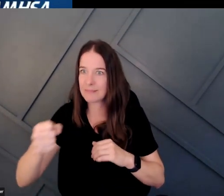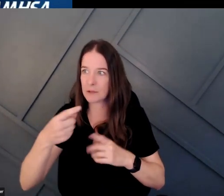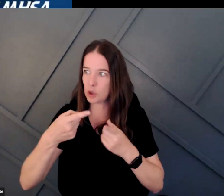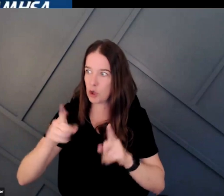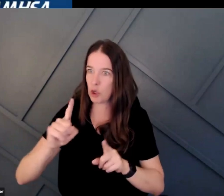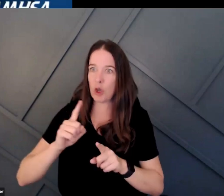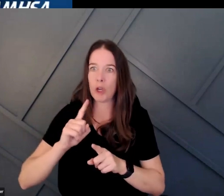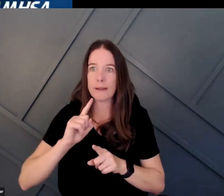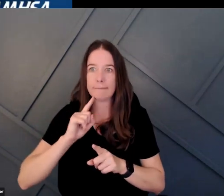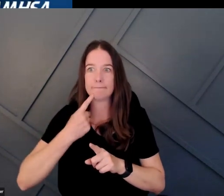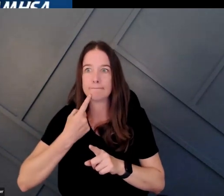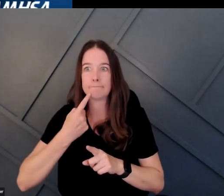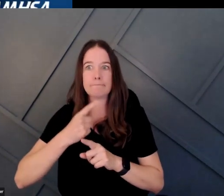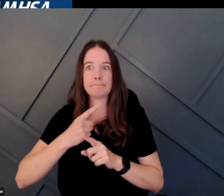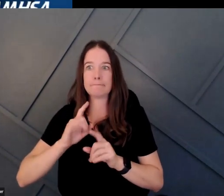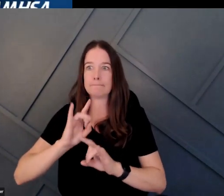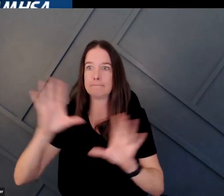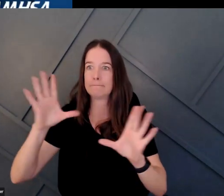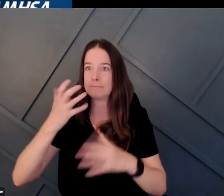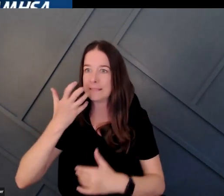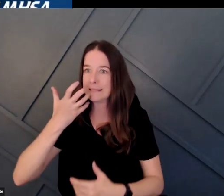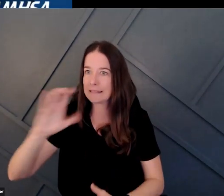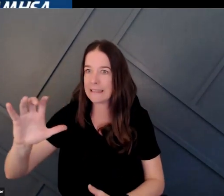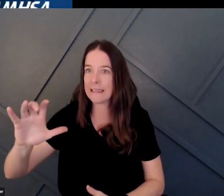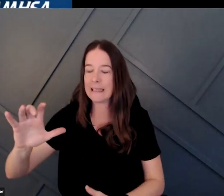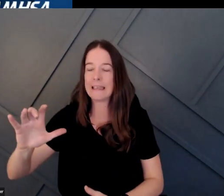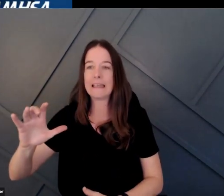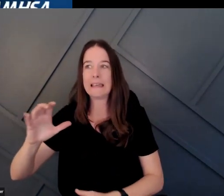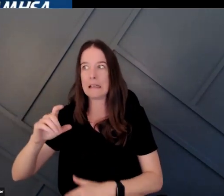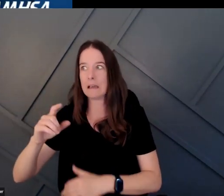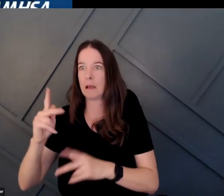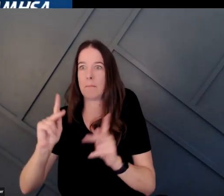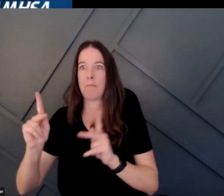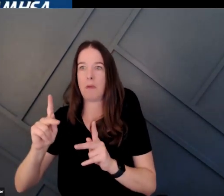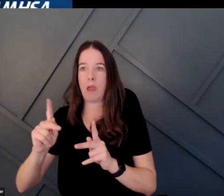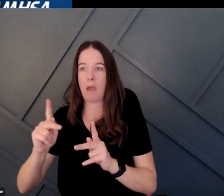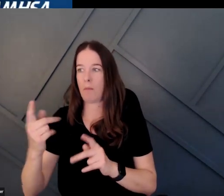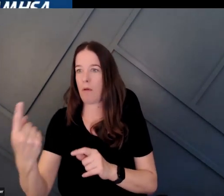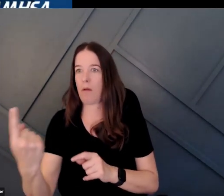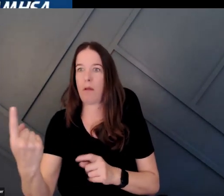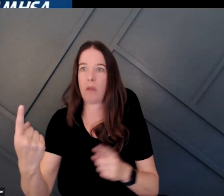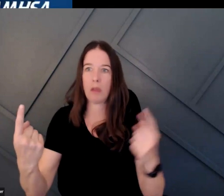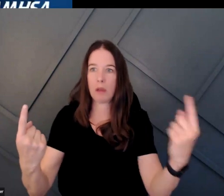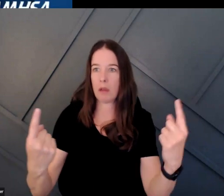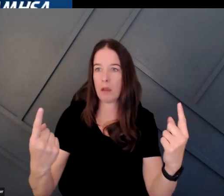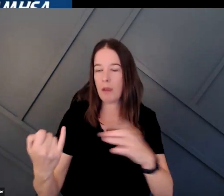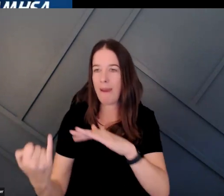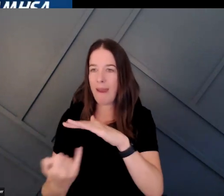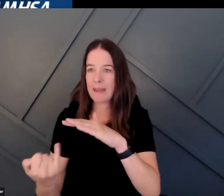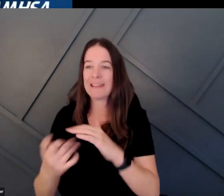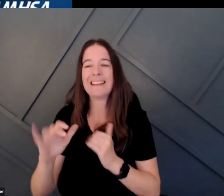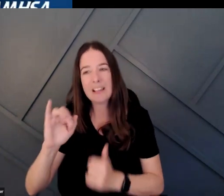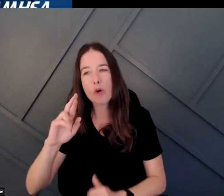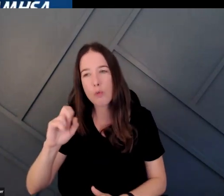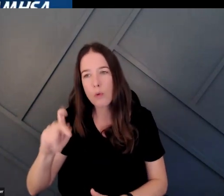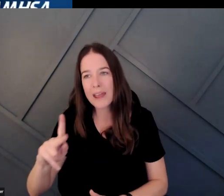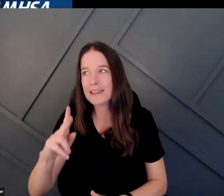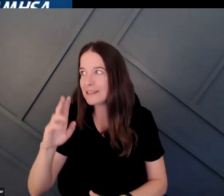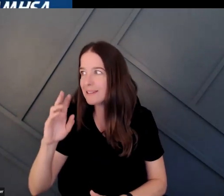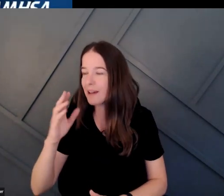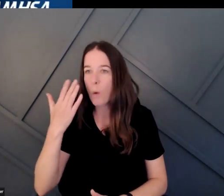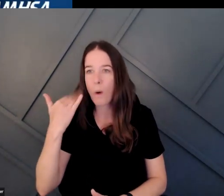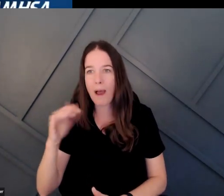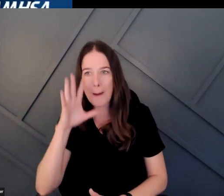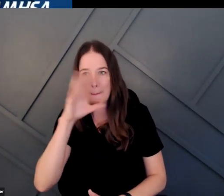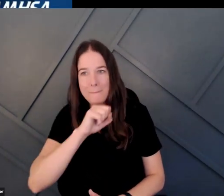address isolation and loneliness in the country, but this is a definite risk factor, the need for social connectedness.